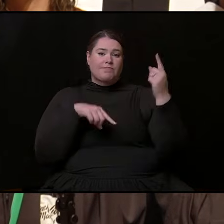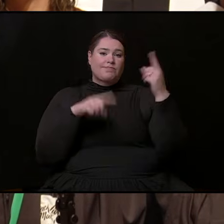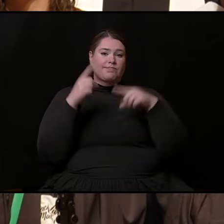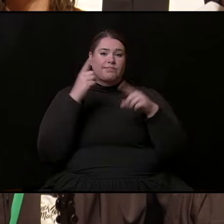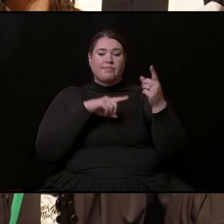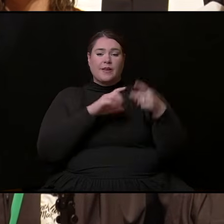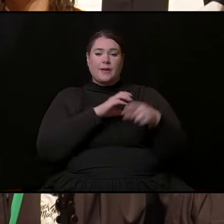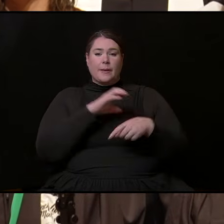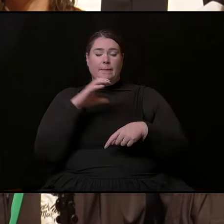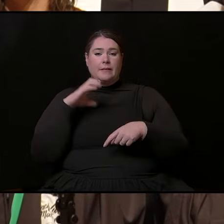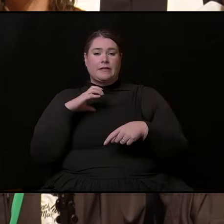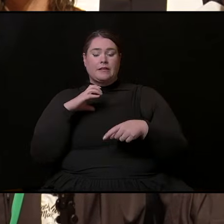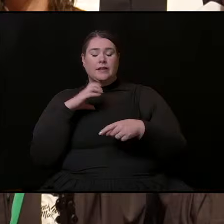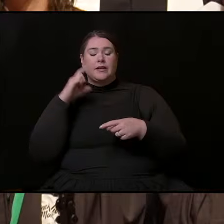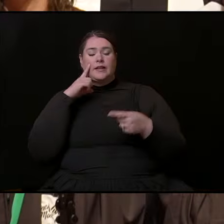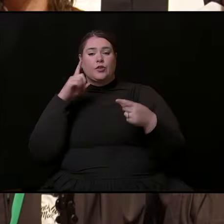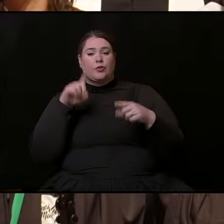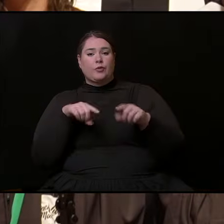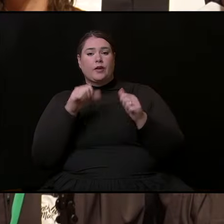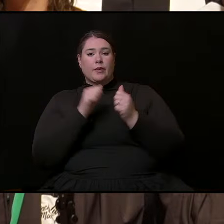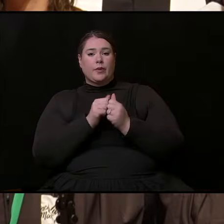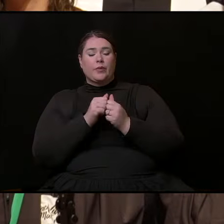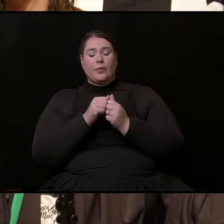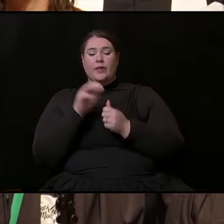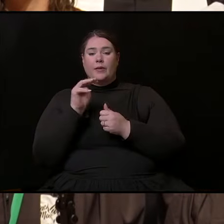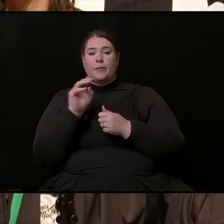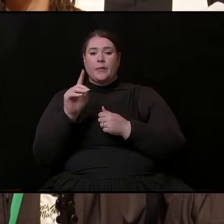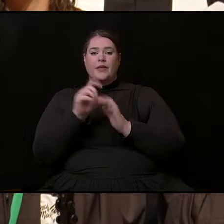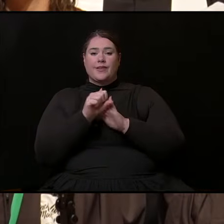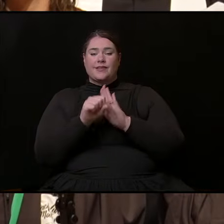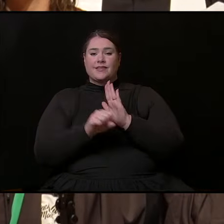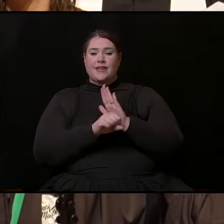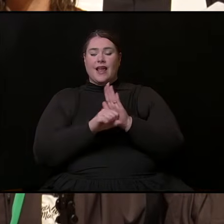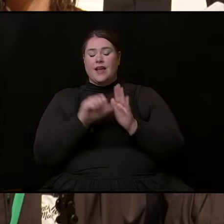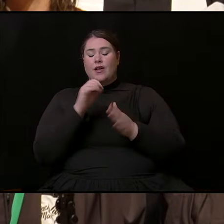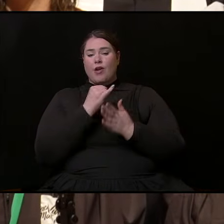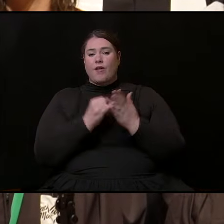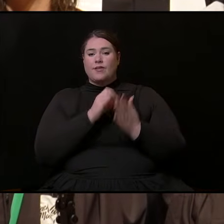American Indian Center and facilitated by the Maryland State Arts Council.